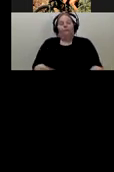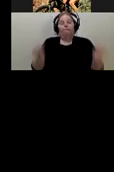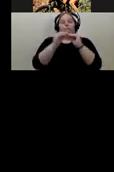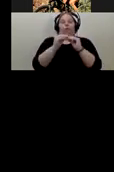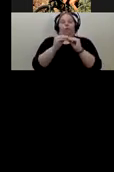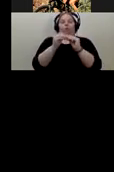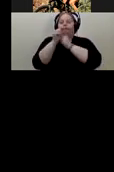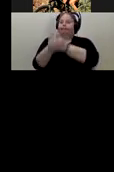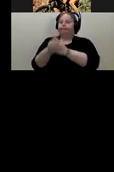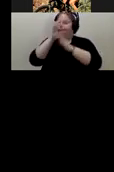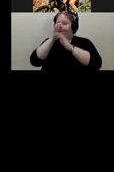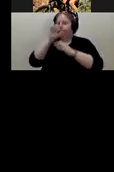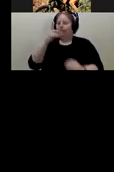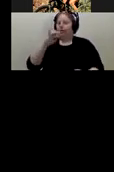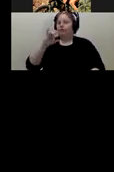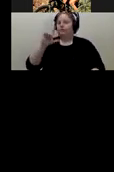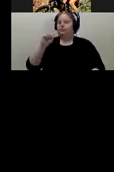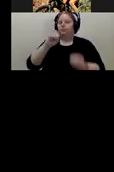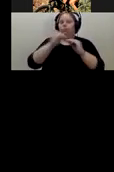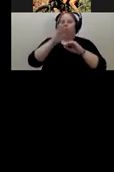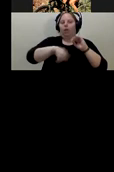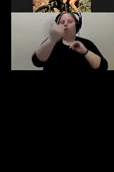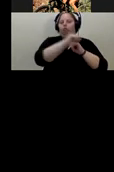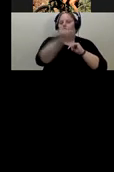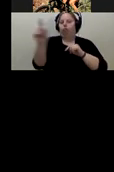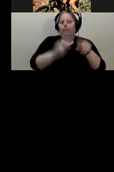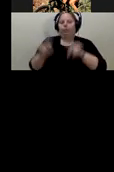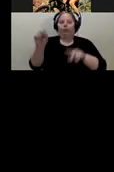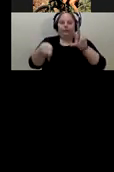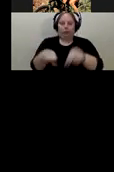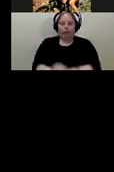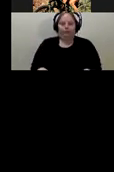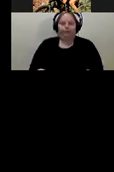more ethical than most? Let's take a look.